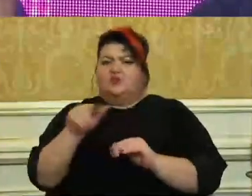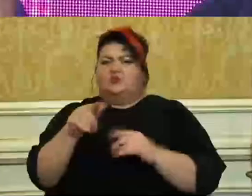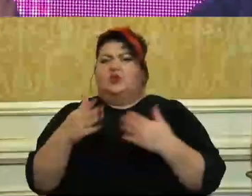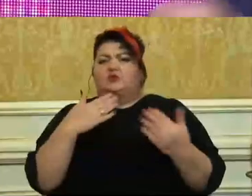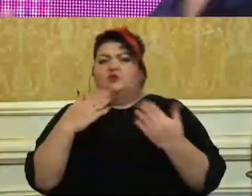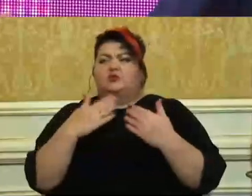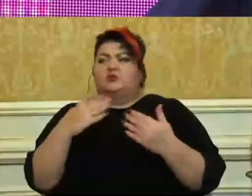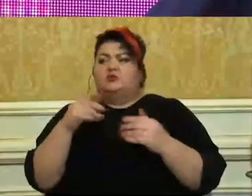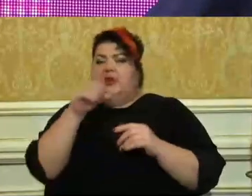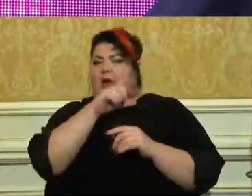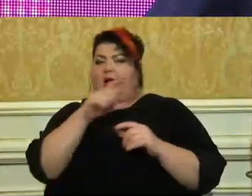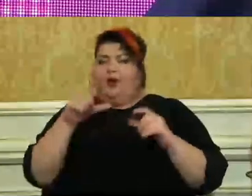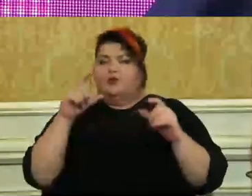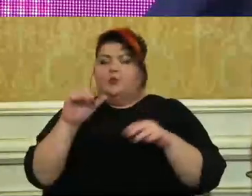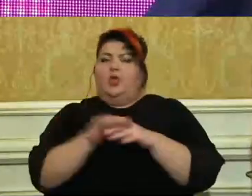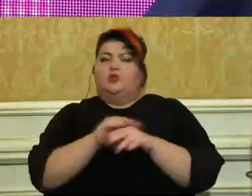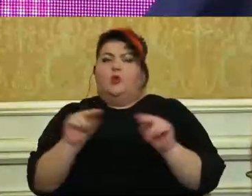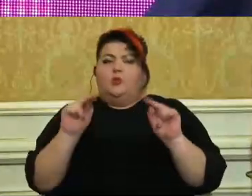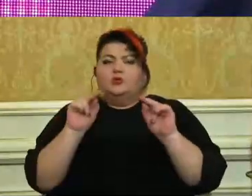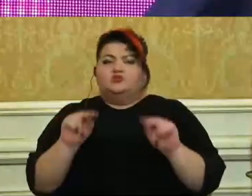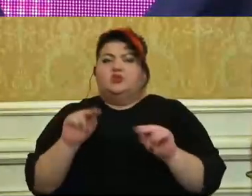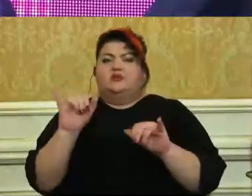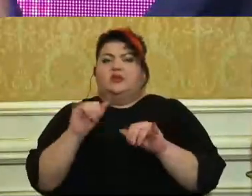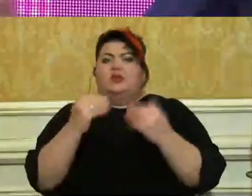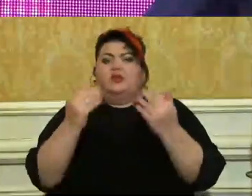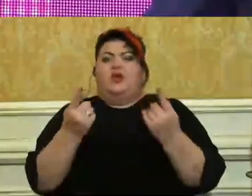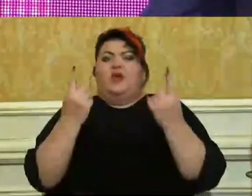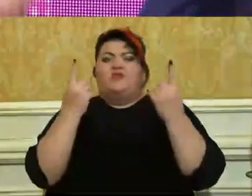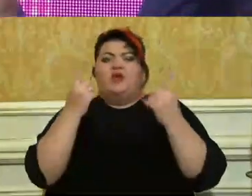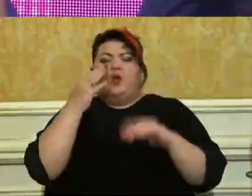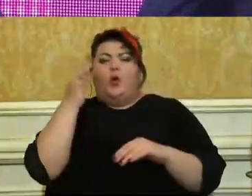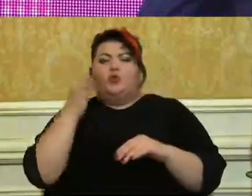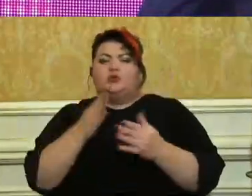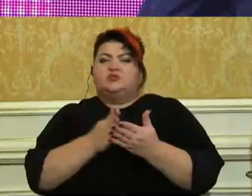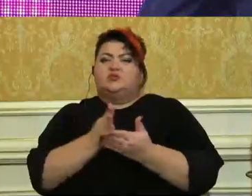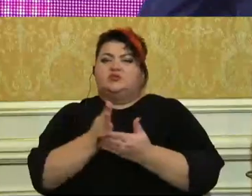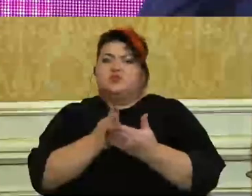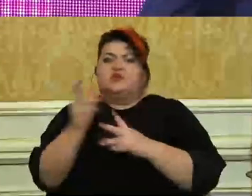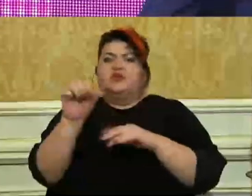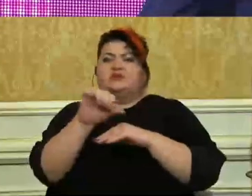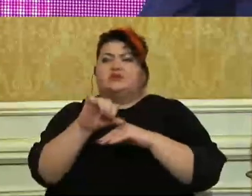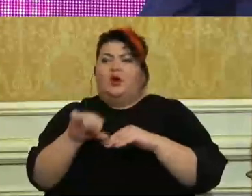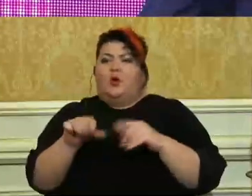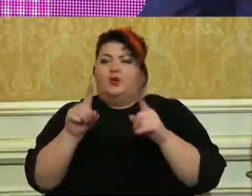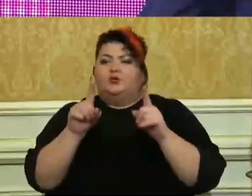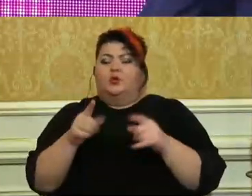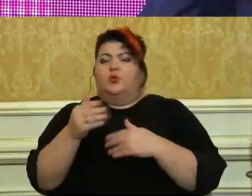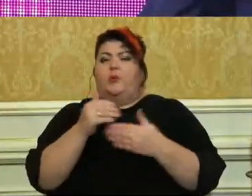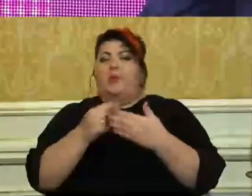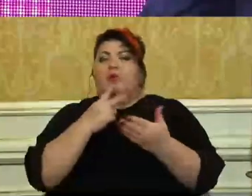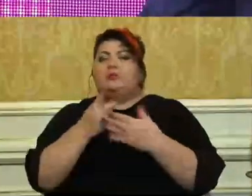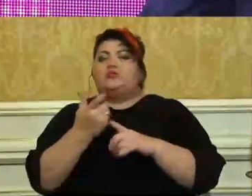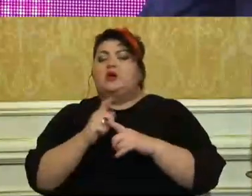that people. So there was the academic honesty and the experiences. They